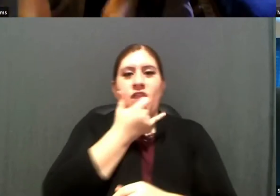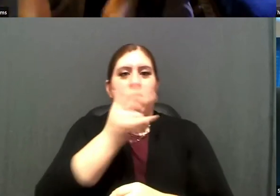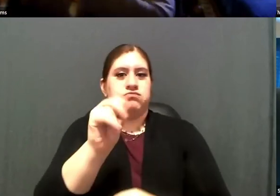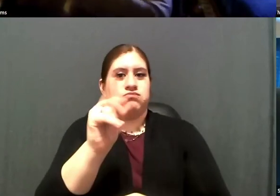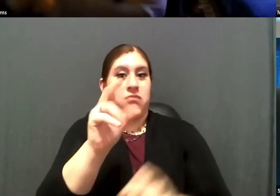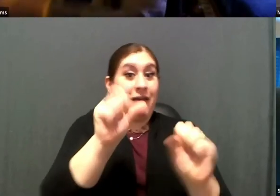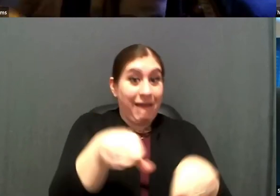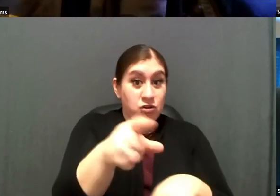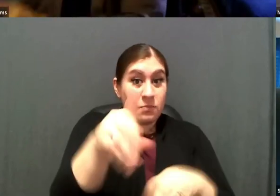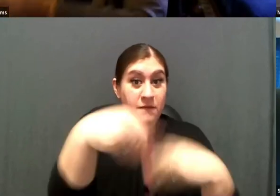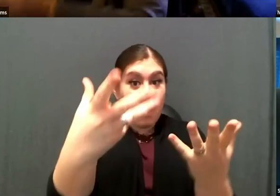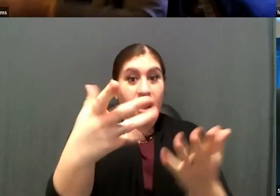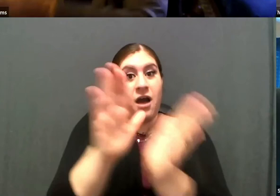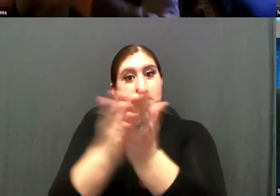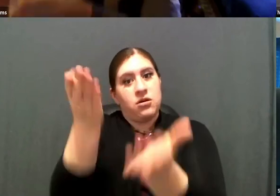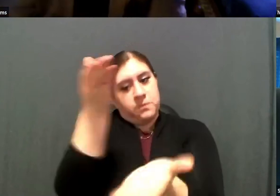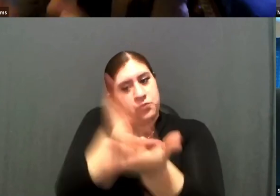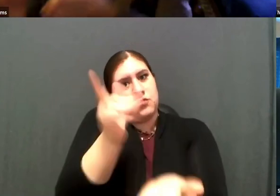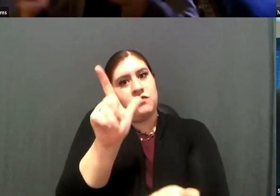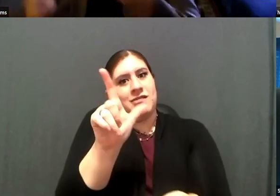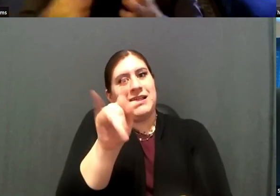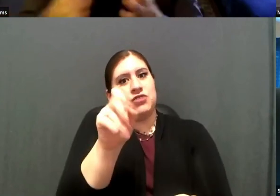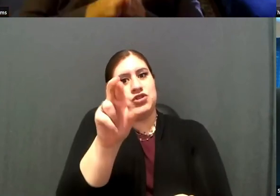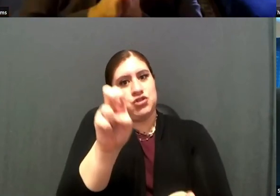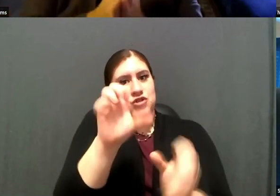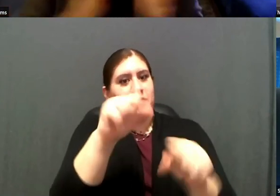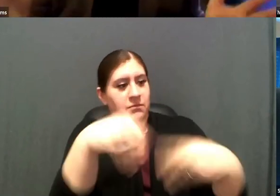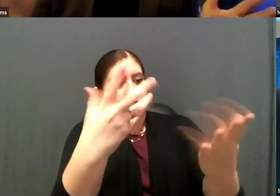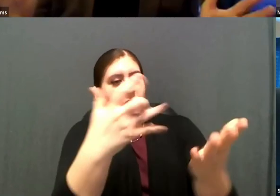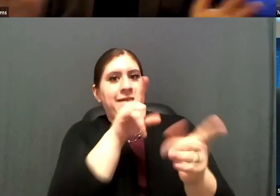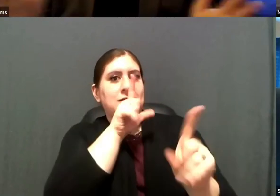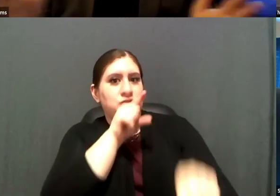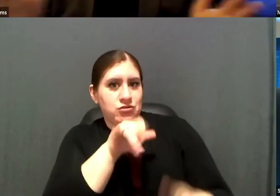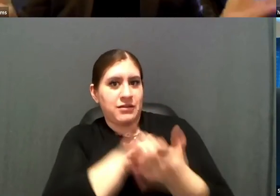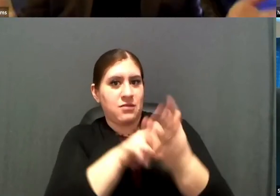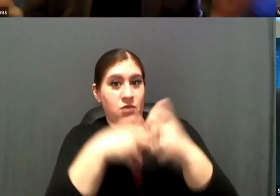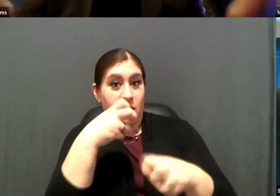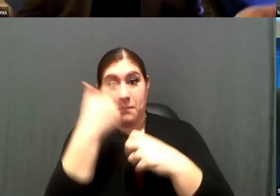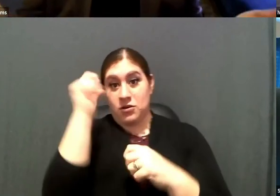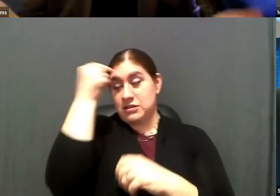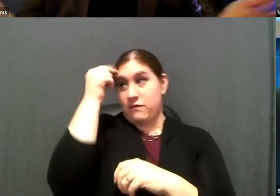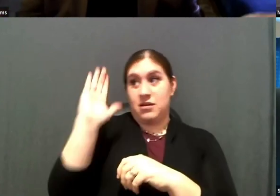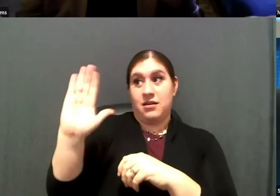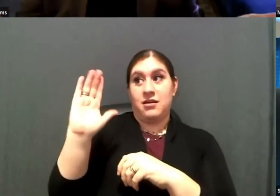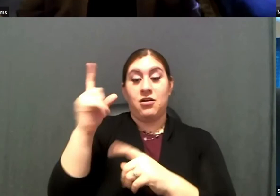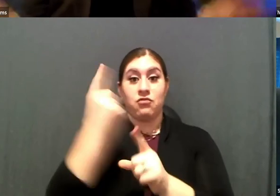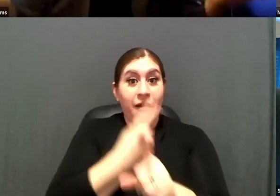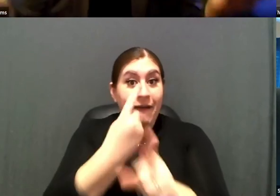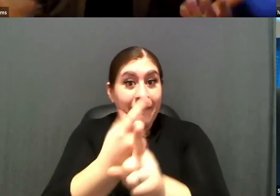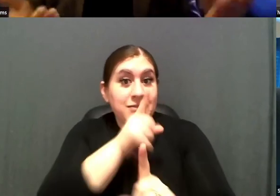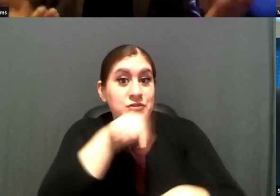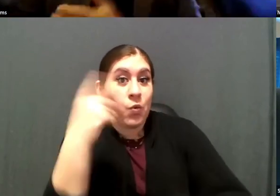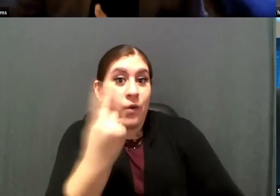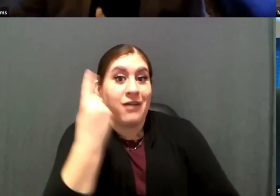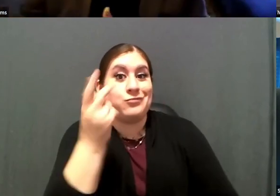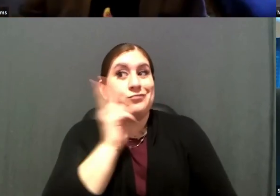you provide literature? Can you provide an answer to the problem? Because in government, is it the right answer? We'll